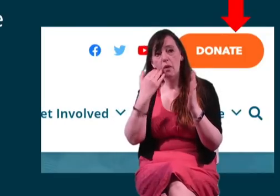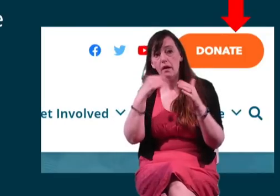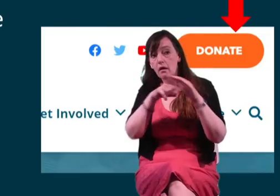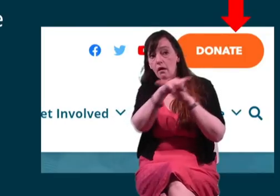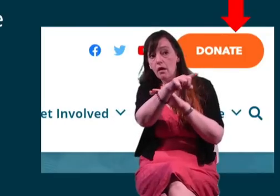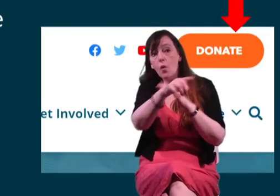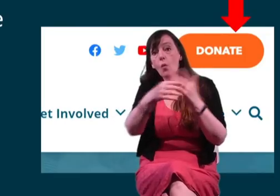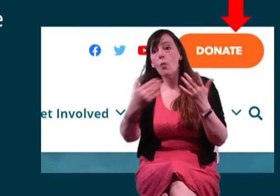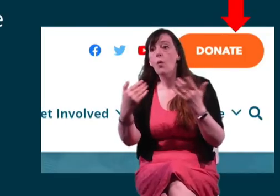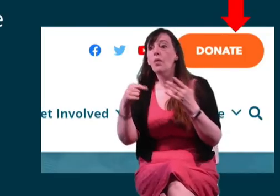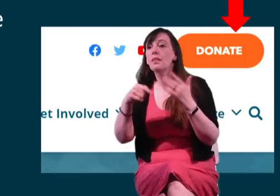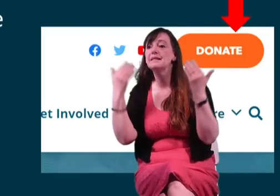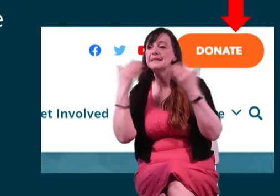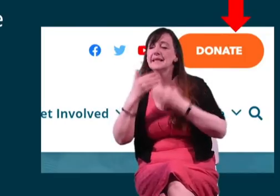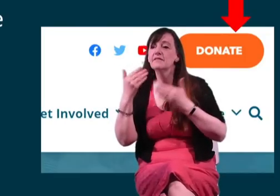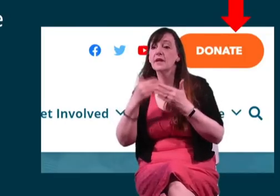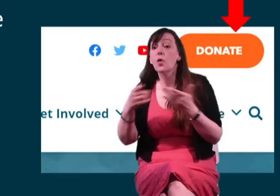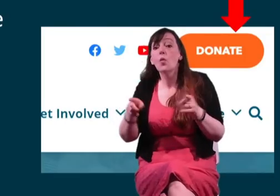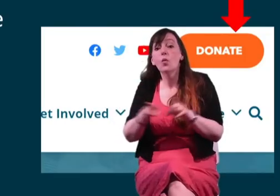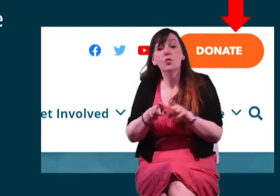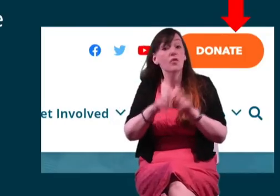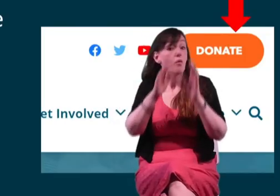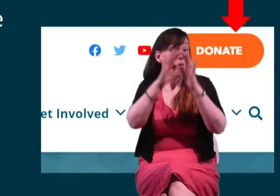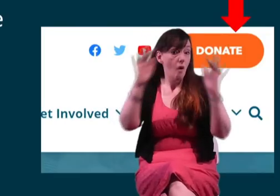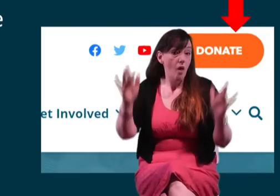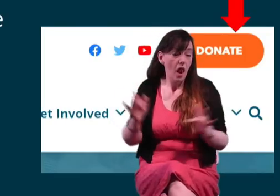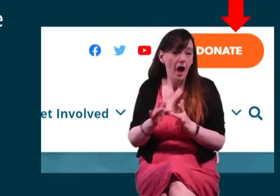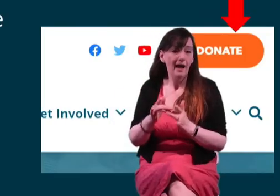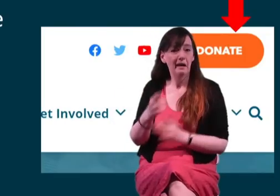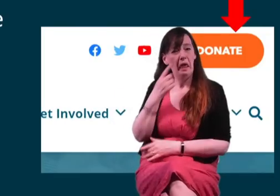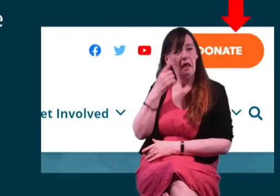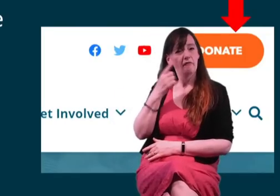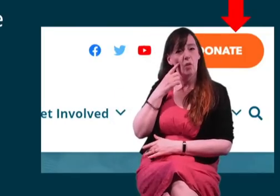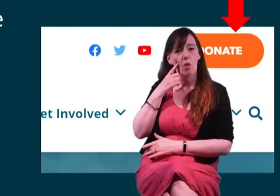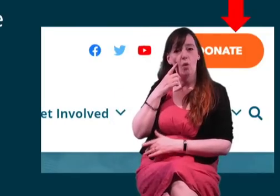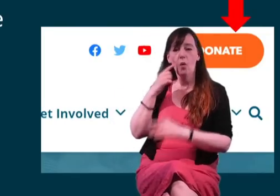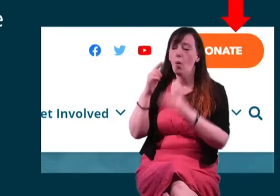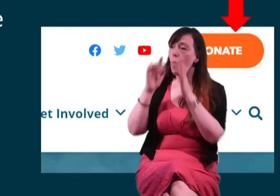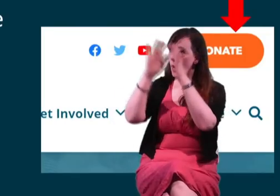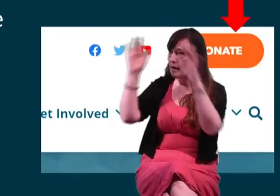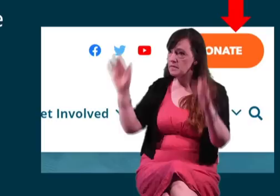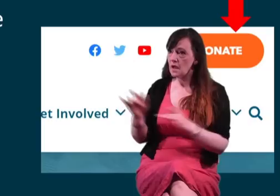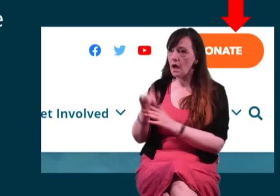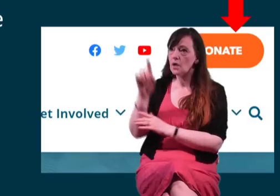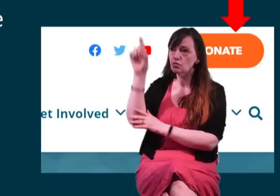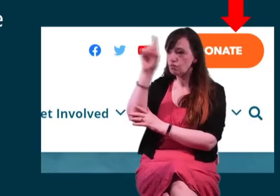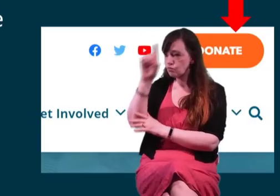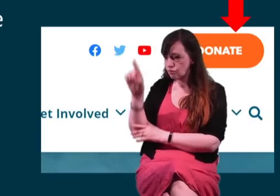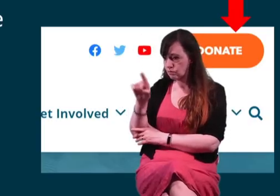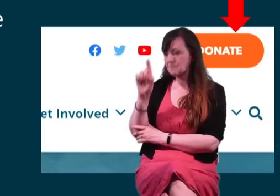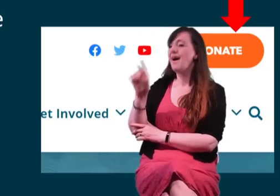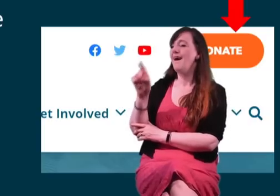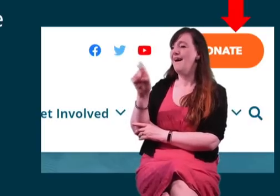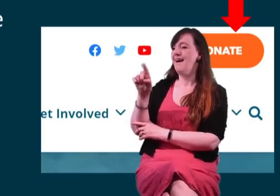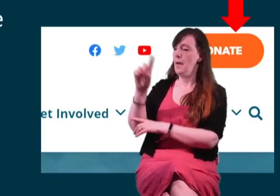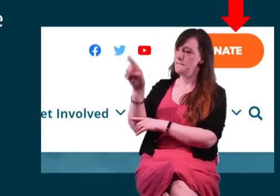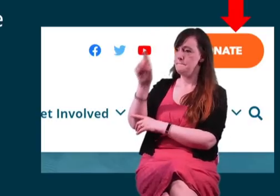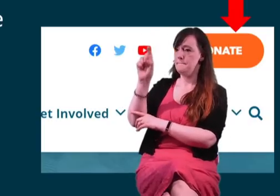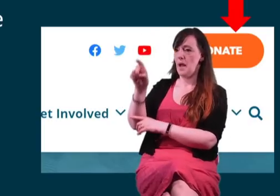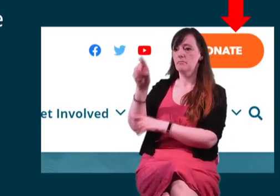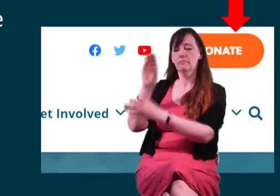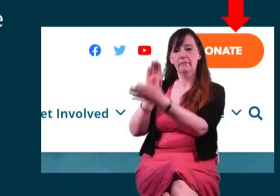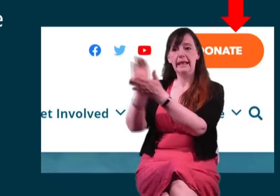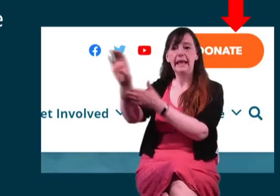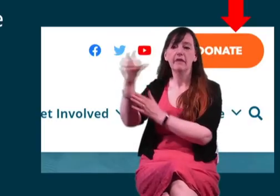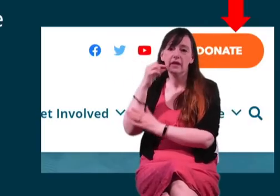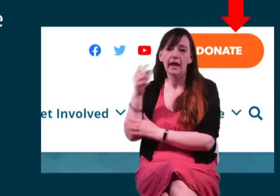this evening. And you can also give online. Just look at the Keswick website and you can see how to do that. And do prayerfully